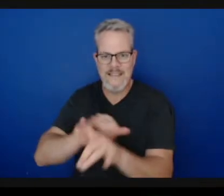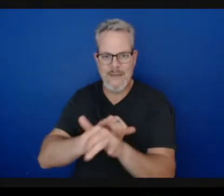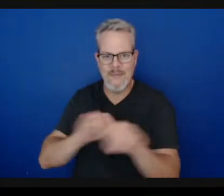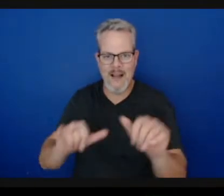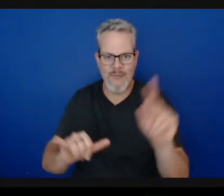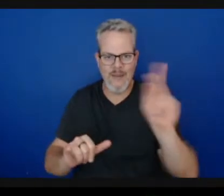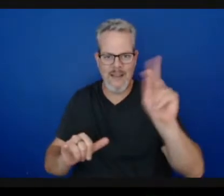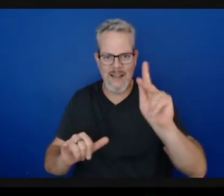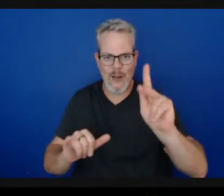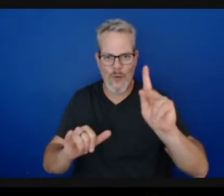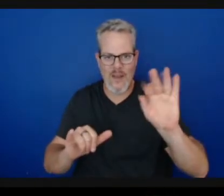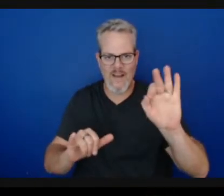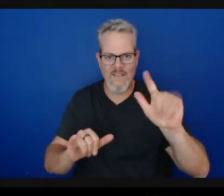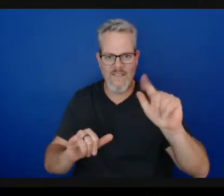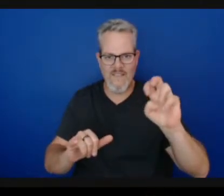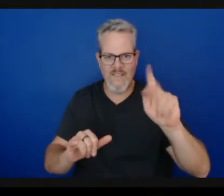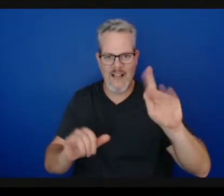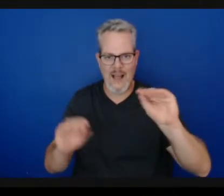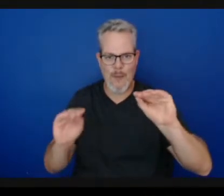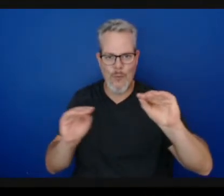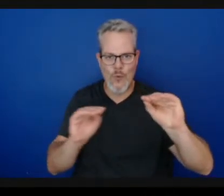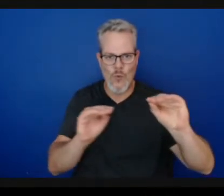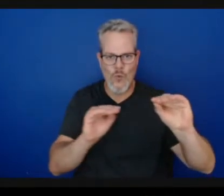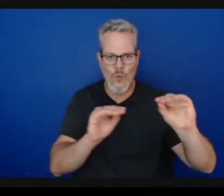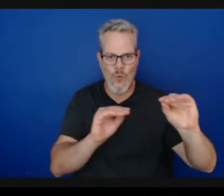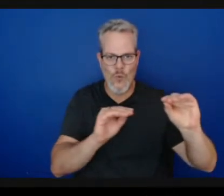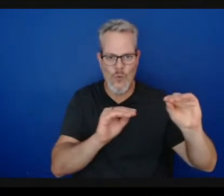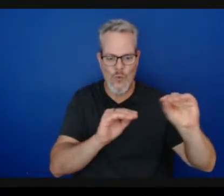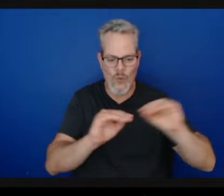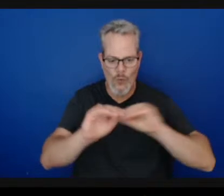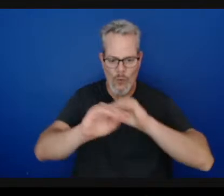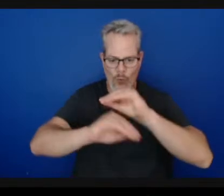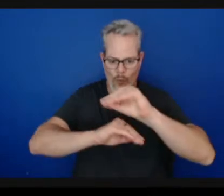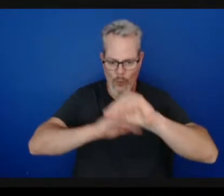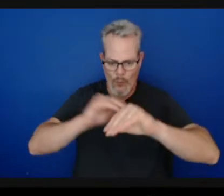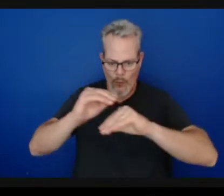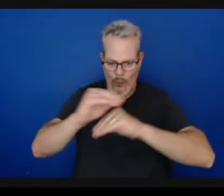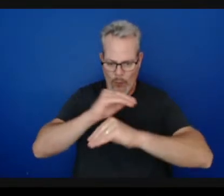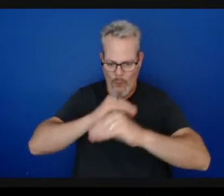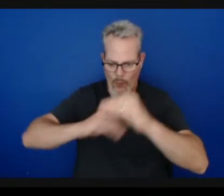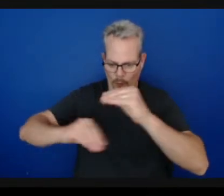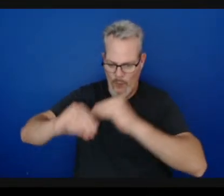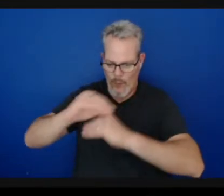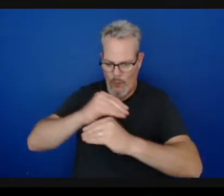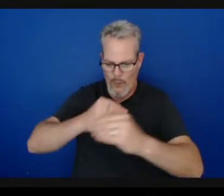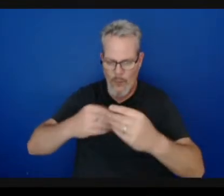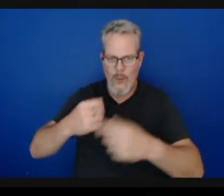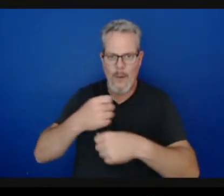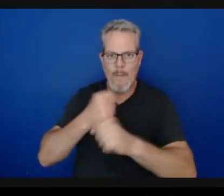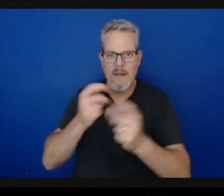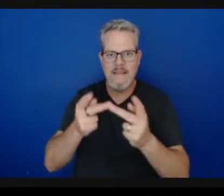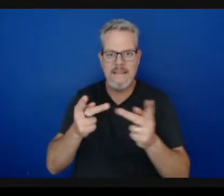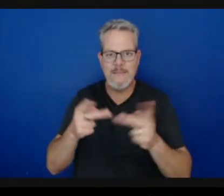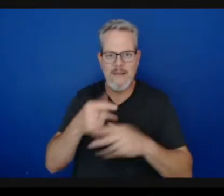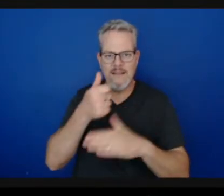and the combination can then make more space underground for the magma to collect and not have to pressurize as much.